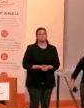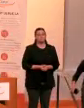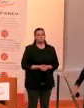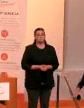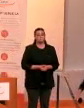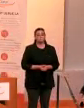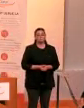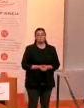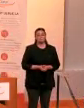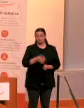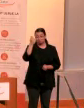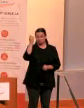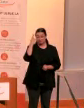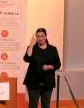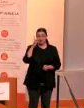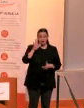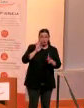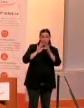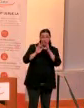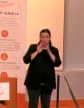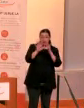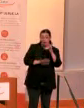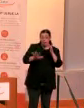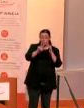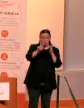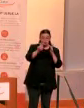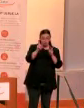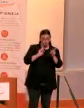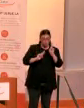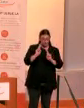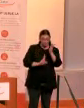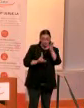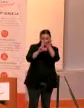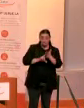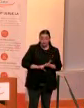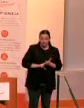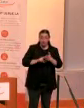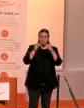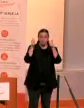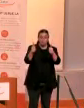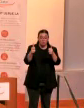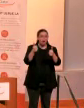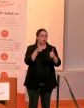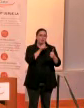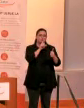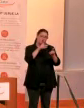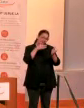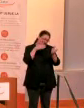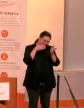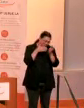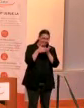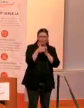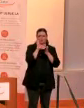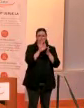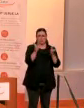So I understand we have about 200 people that have signed up for the streaming and probably thousands that will